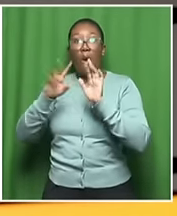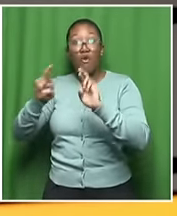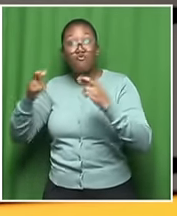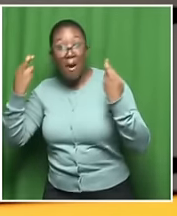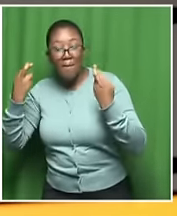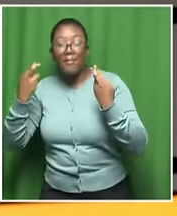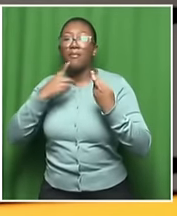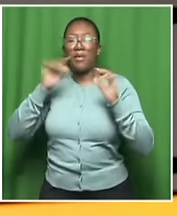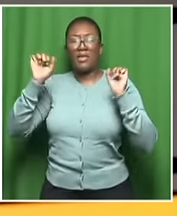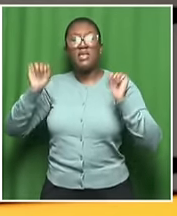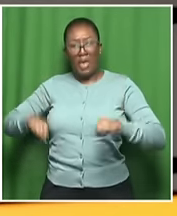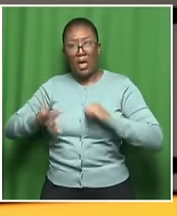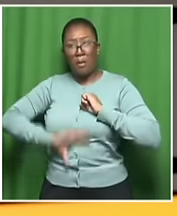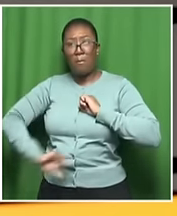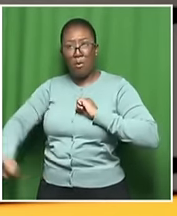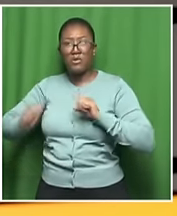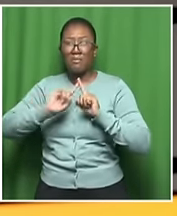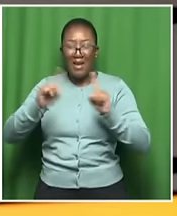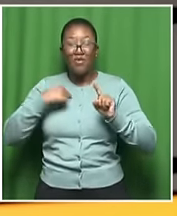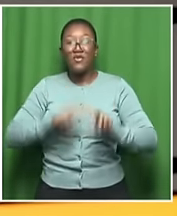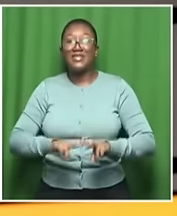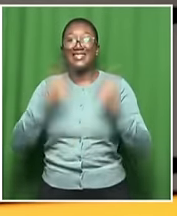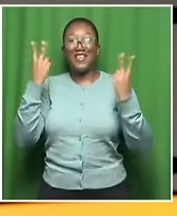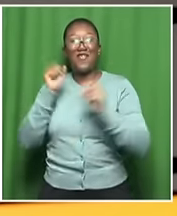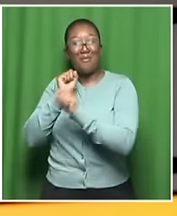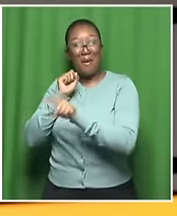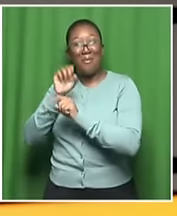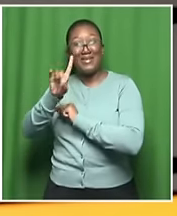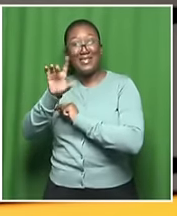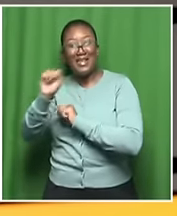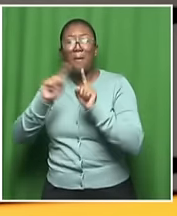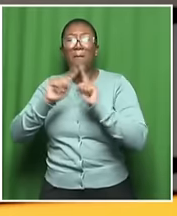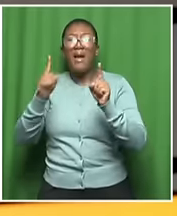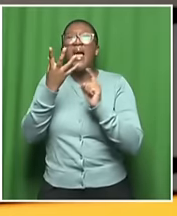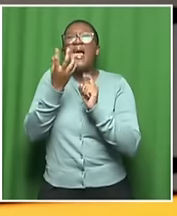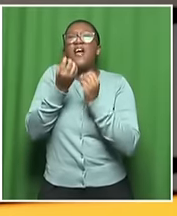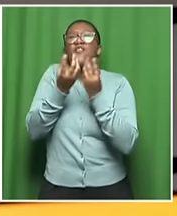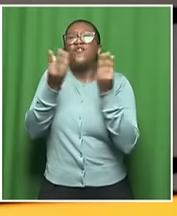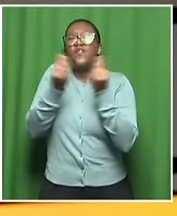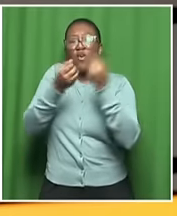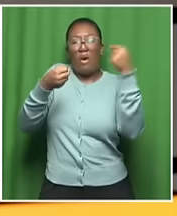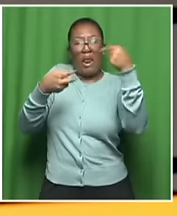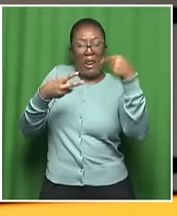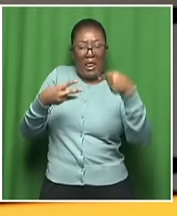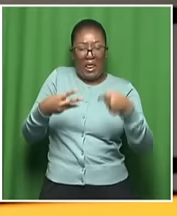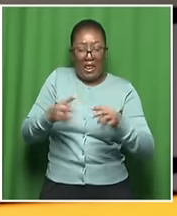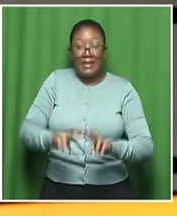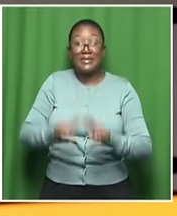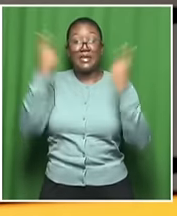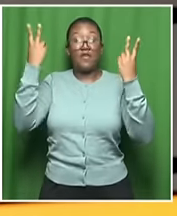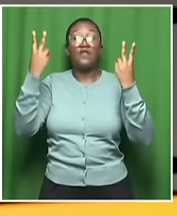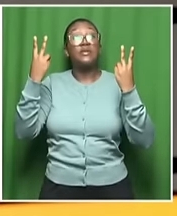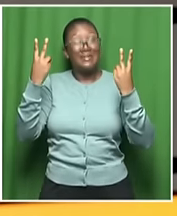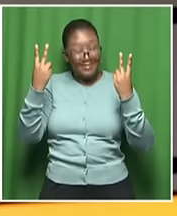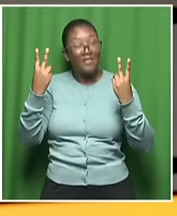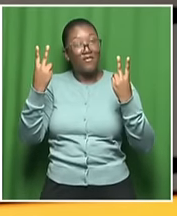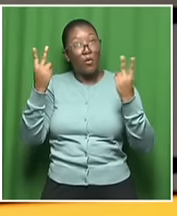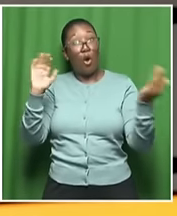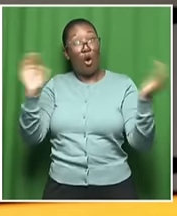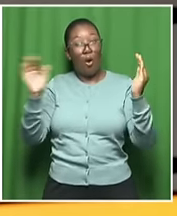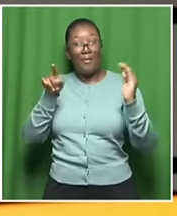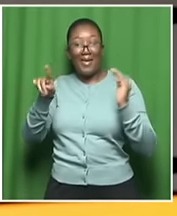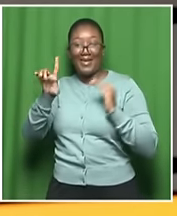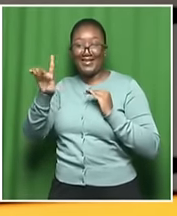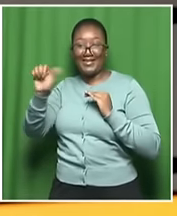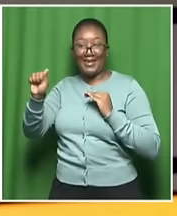issues where we do differ with other political parties, in this specific case also the Democratic Alliance.